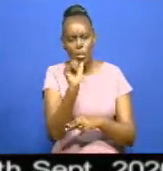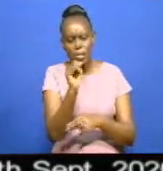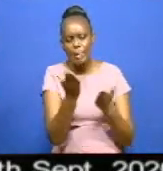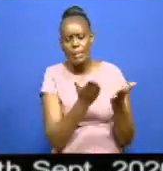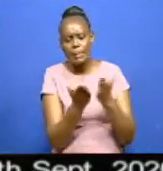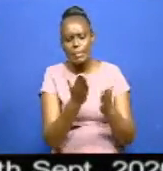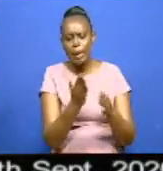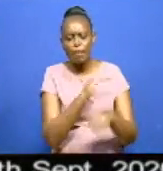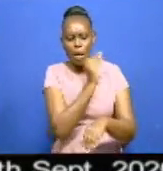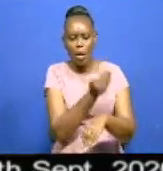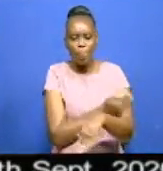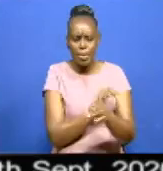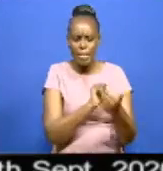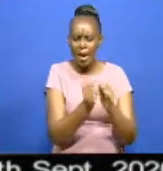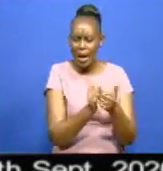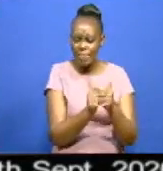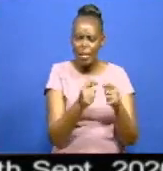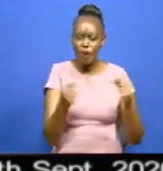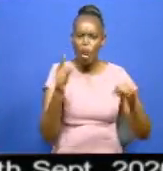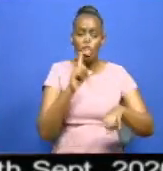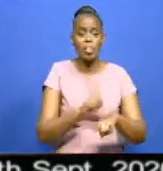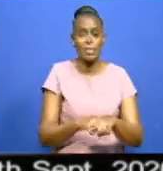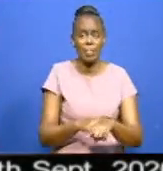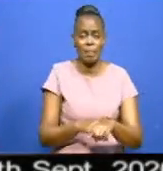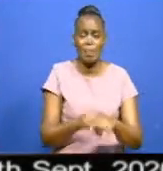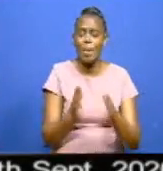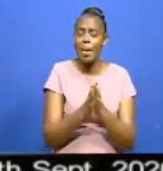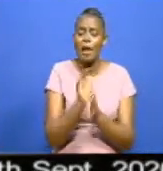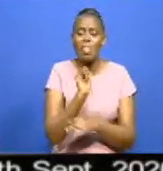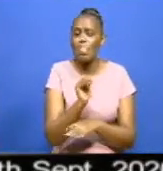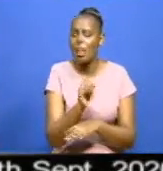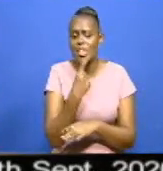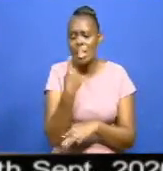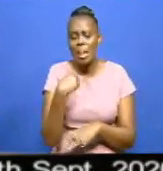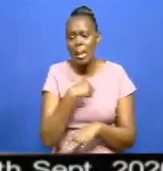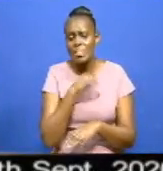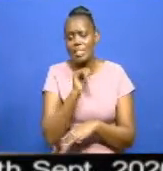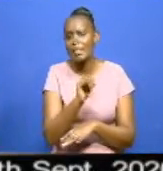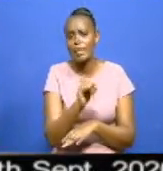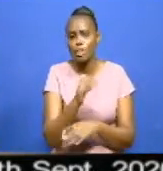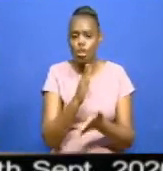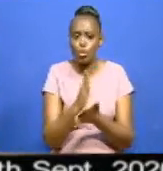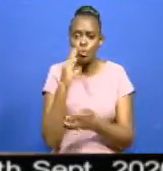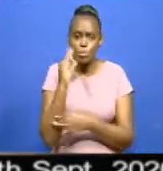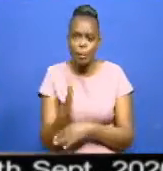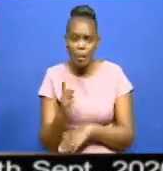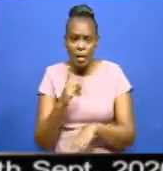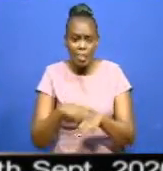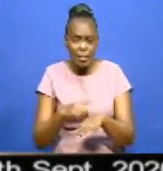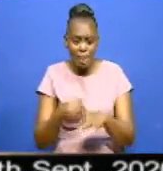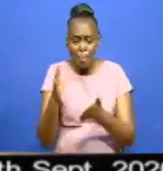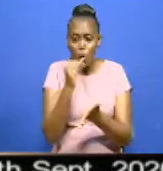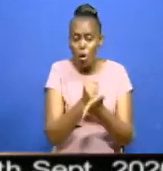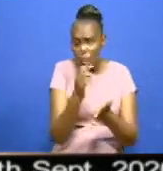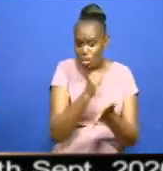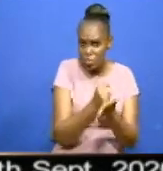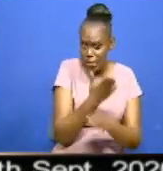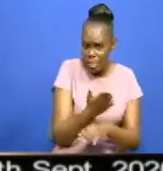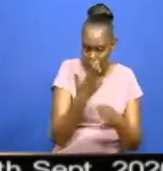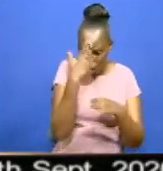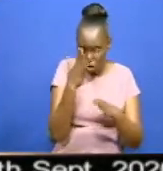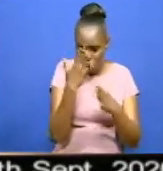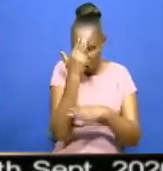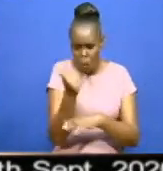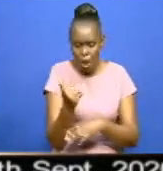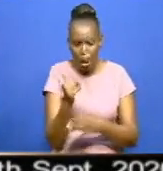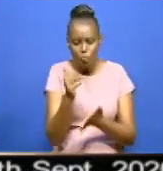that capacity of acting for a long time, Mr. Speaker. And that should really tell us that, really, Mr. Speaker, when it comes to offices, I don't know why we put